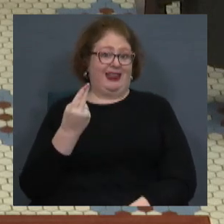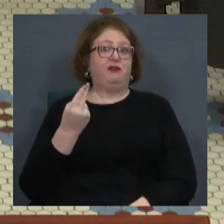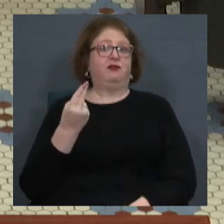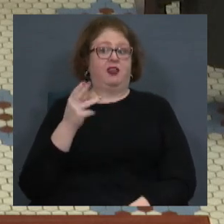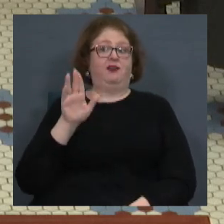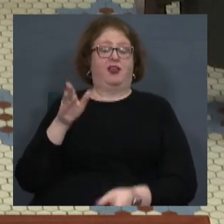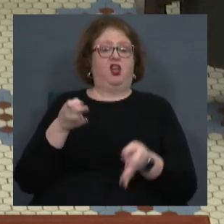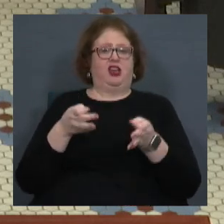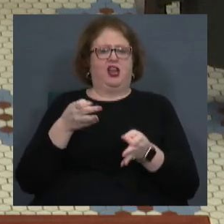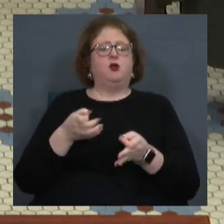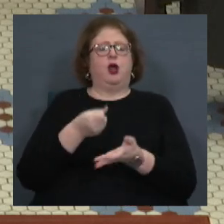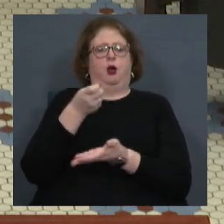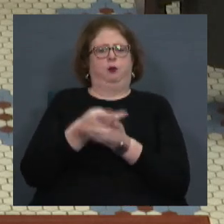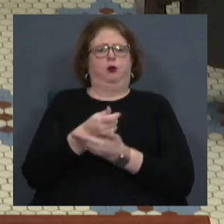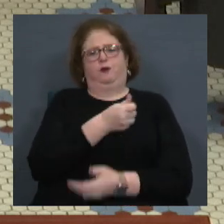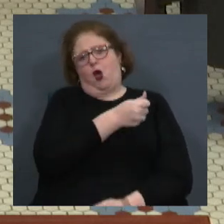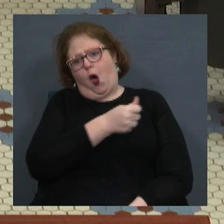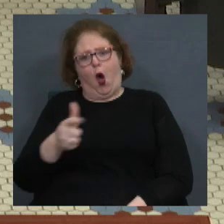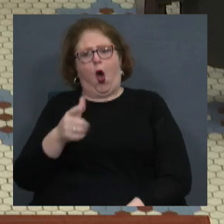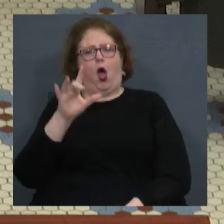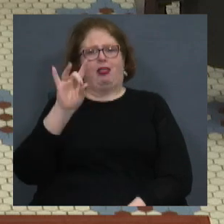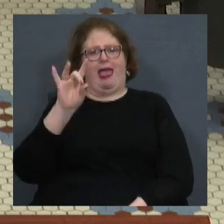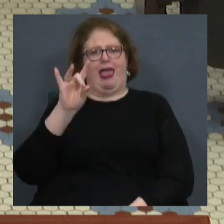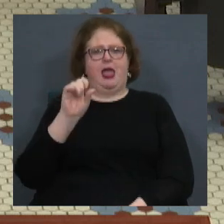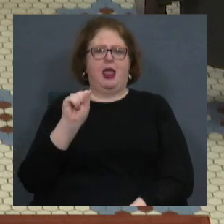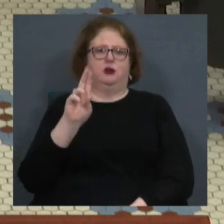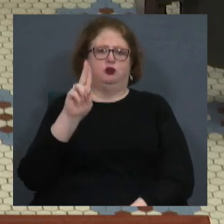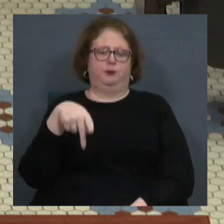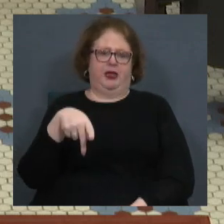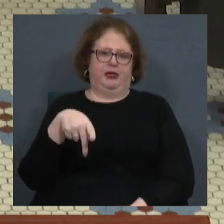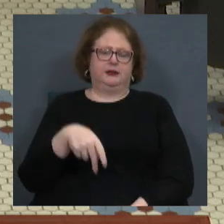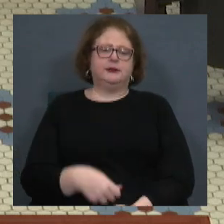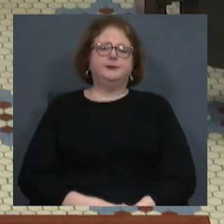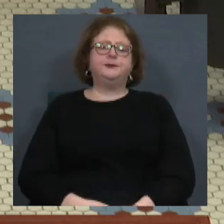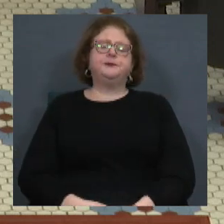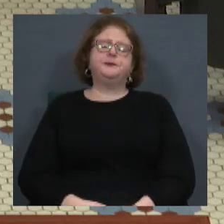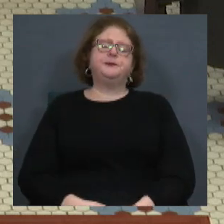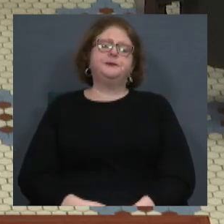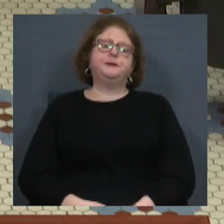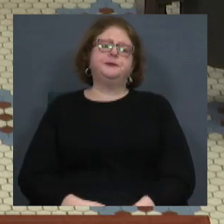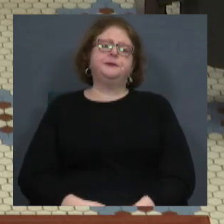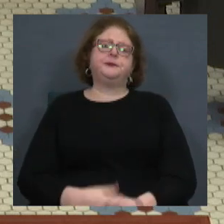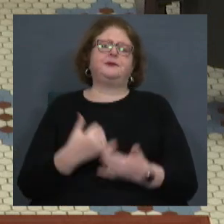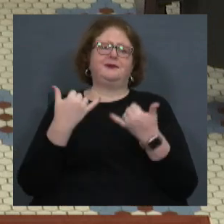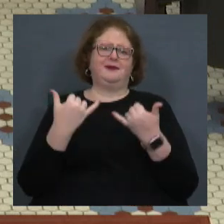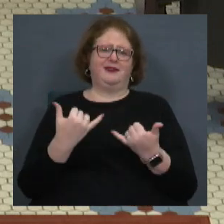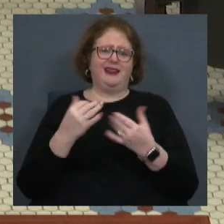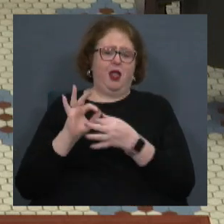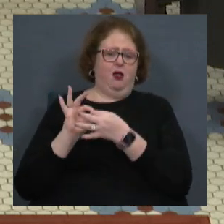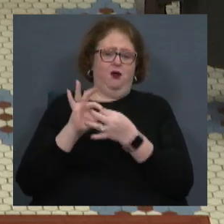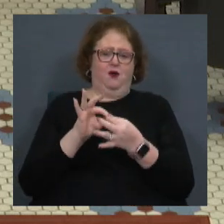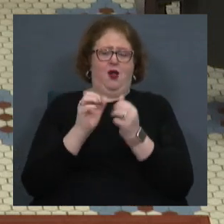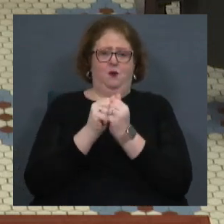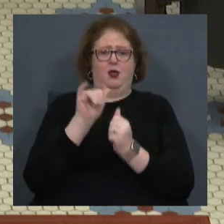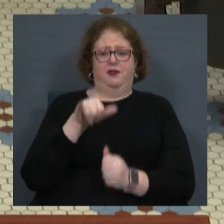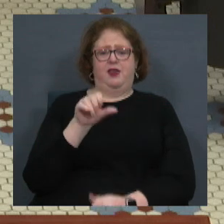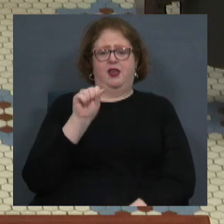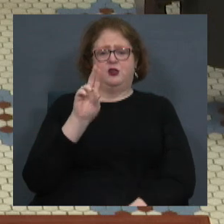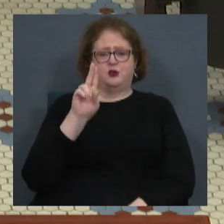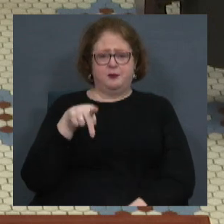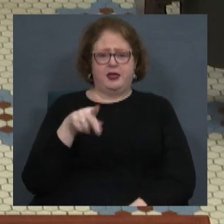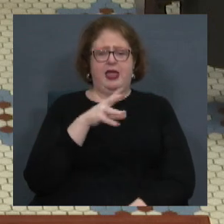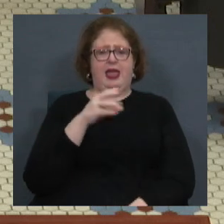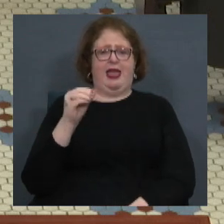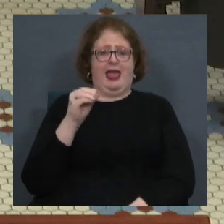approving all 8 SUPs. With regard to the merits of the SUP, the Federal Housing